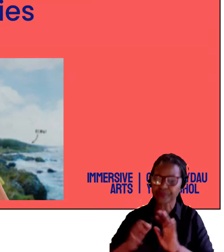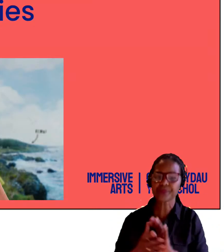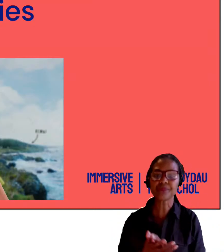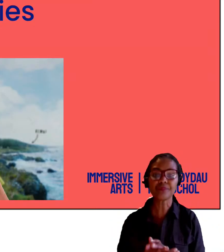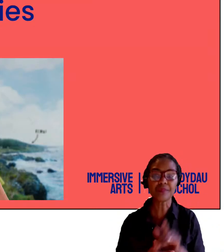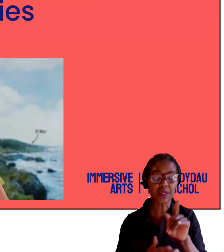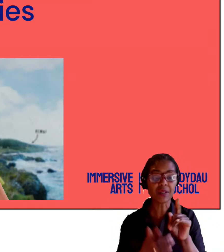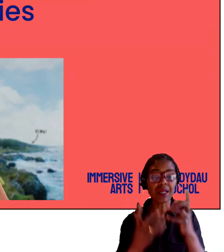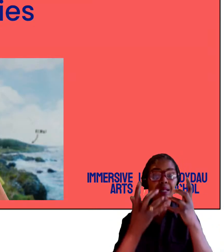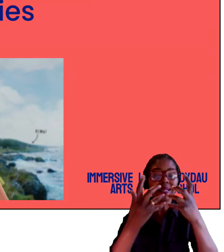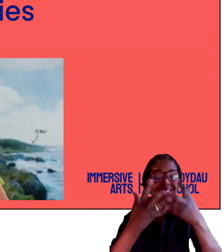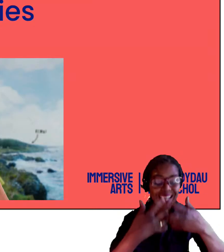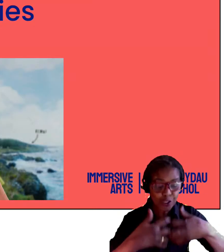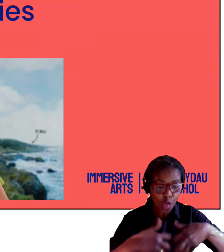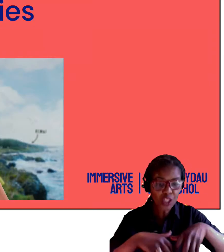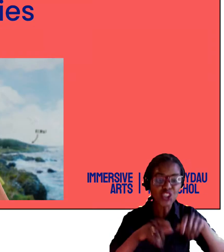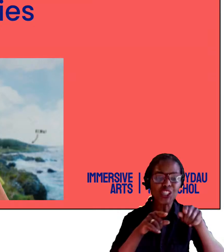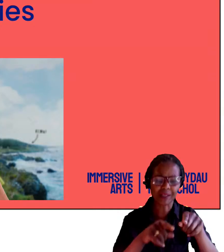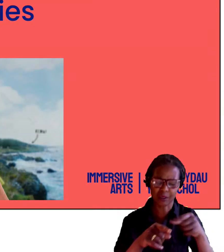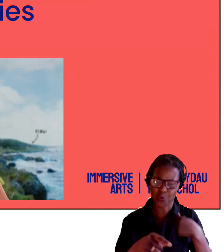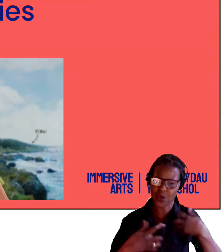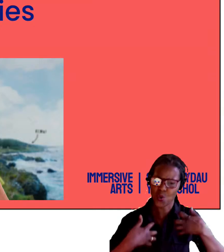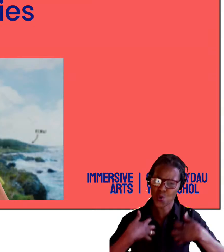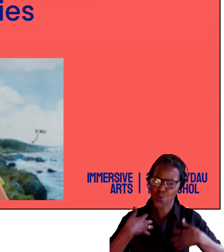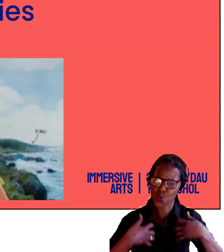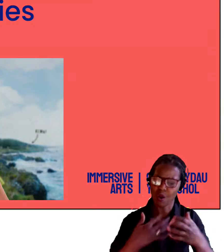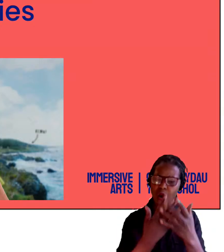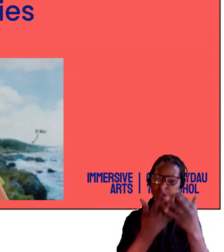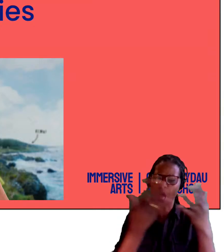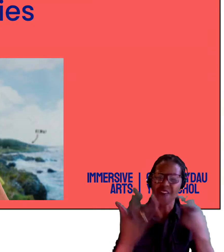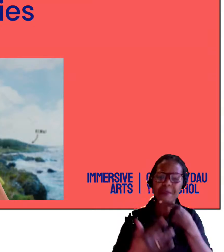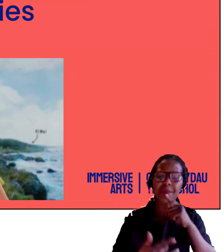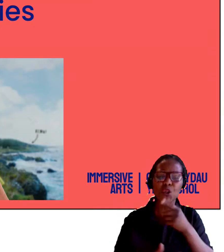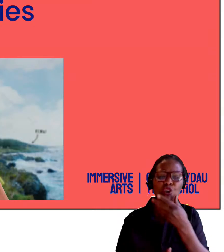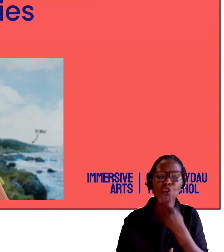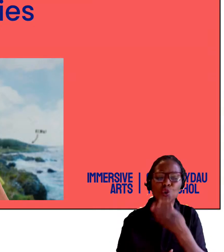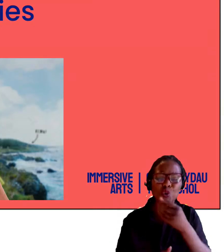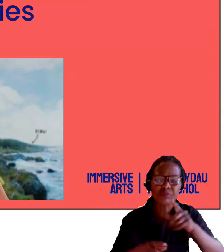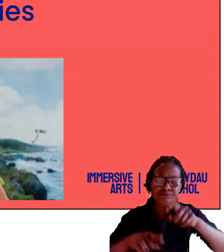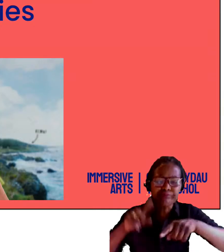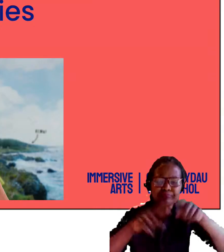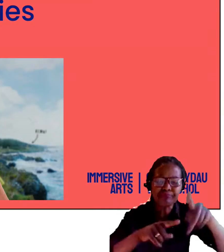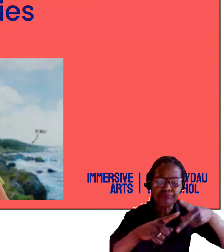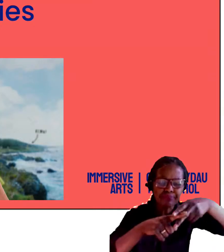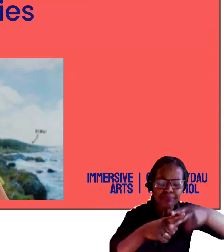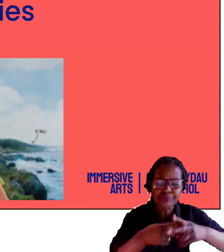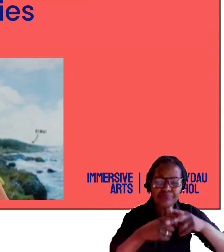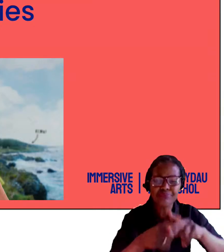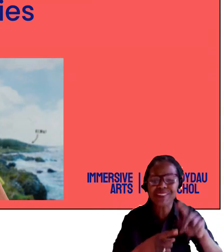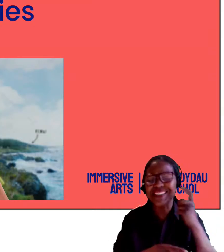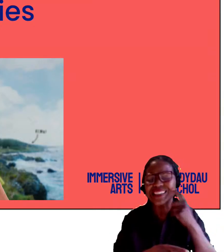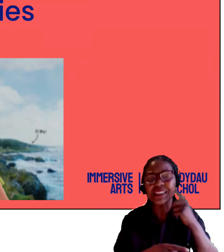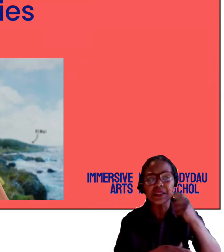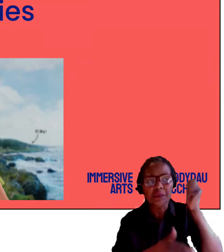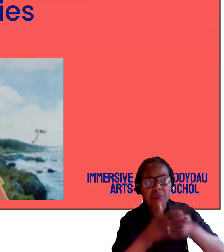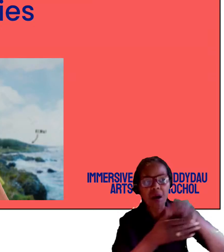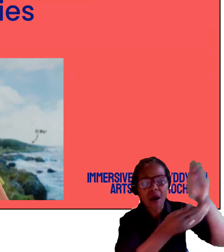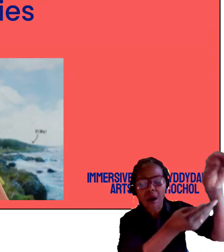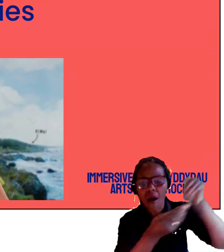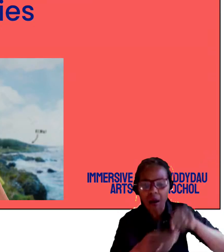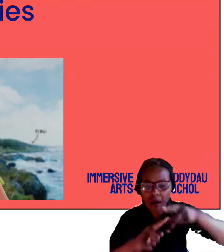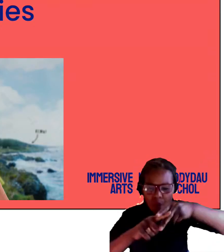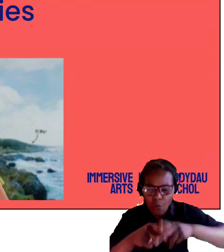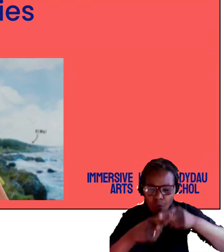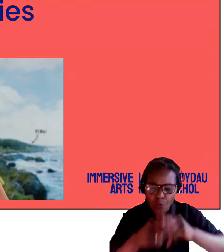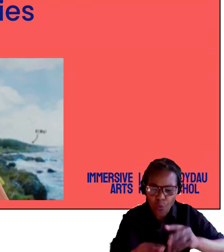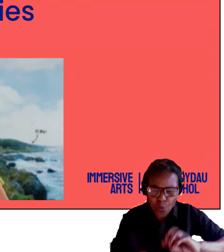people proposing working with a wide range of tools and technologies, from low cost off the shelf kit to the latest innovations in